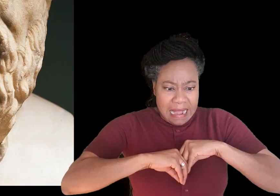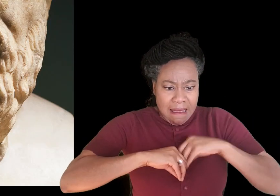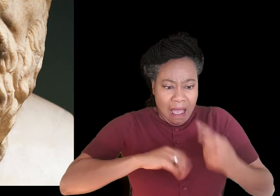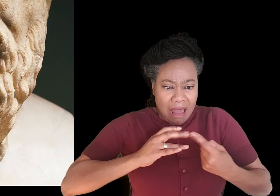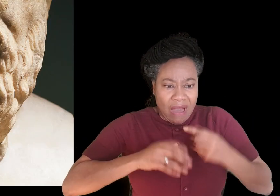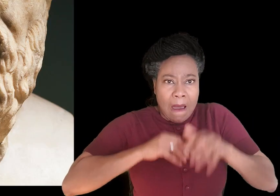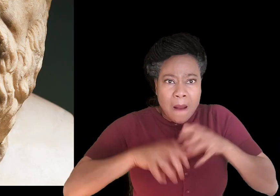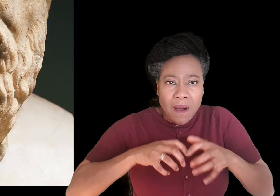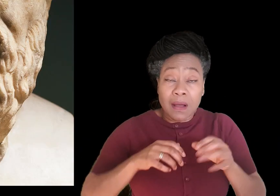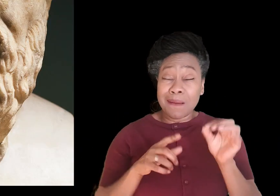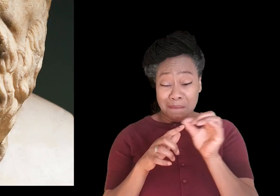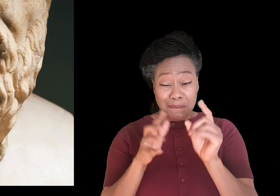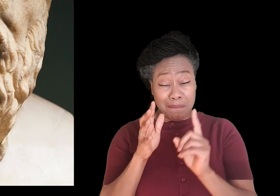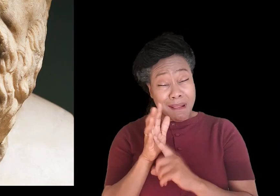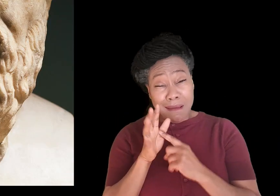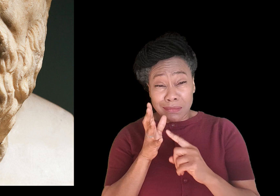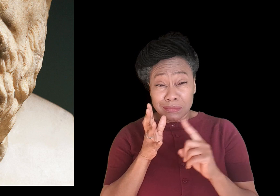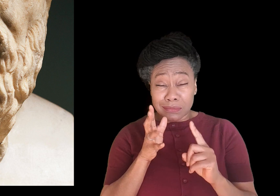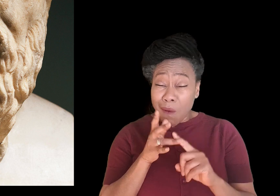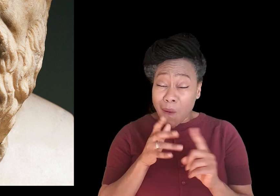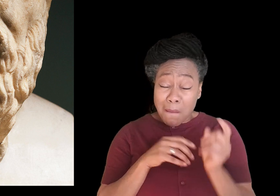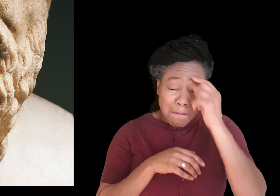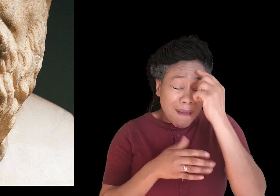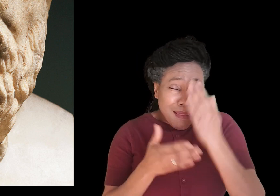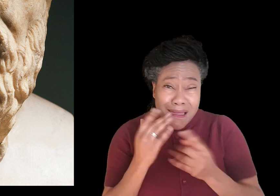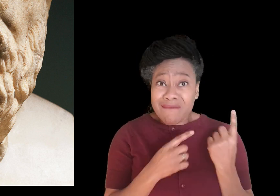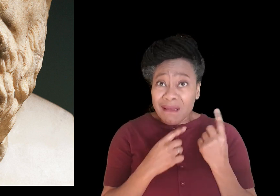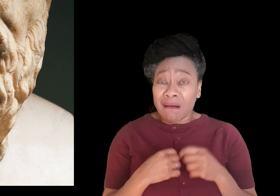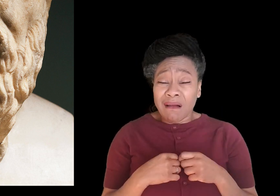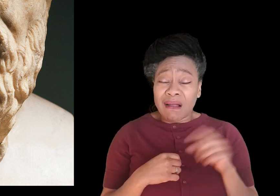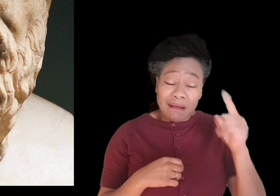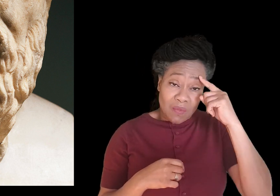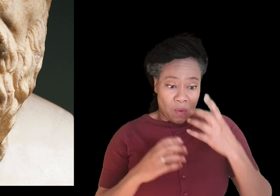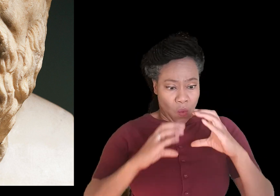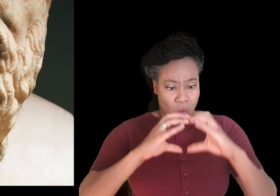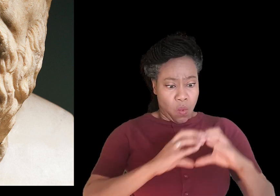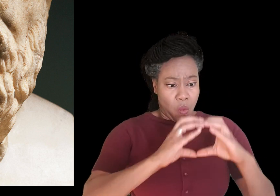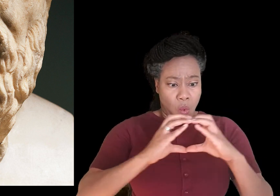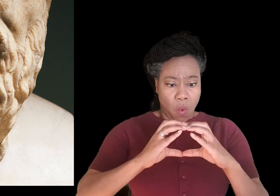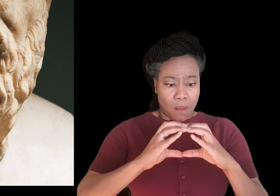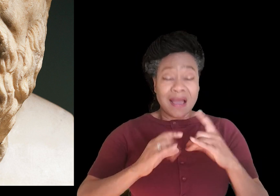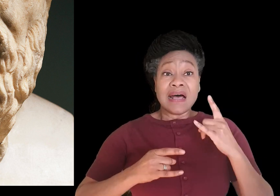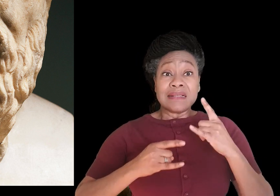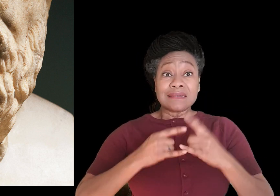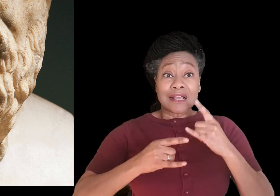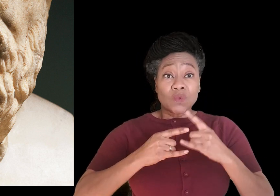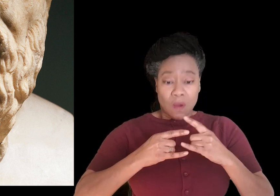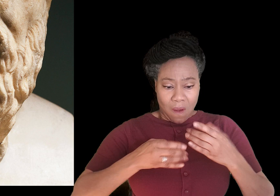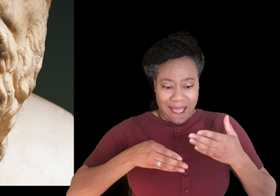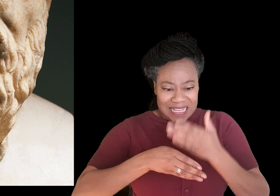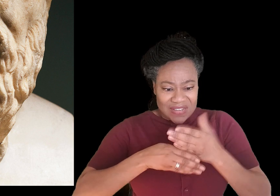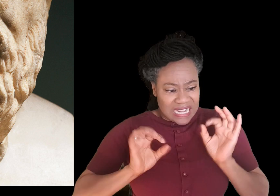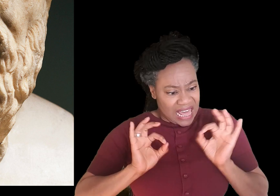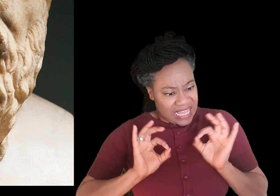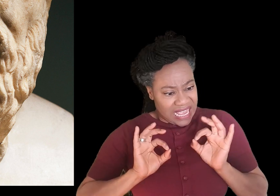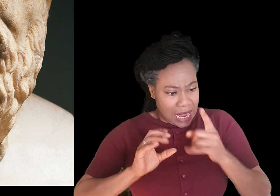Plato believed this so wholeheartedly that he supposed if the womb was deprived of sexual activity for too long, it could remove itself from